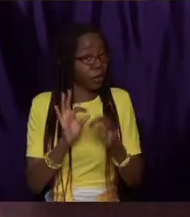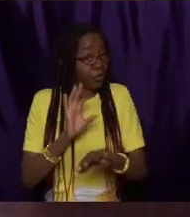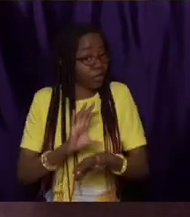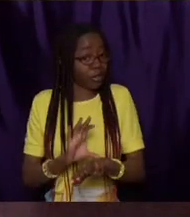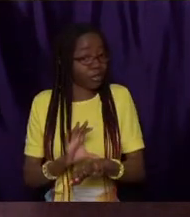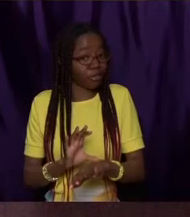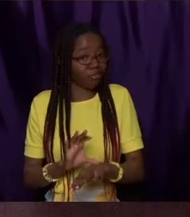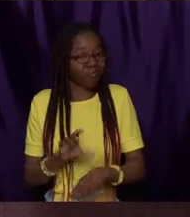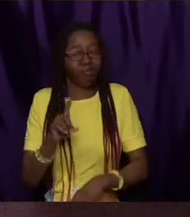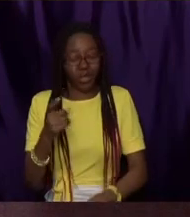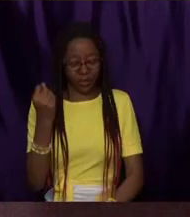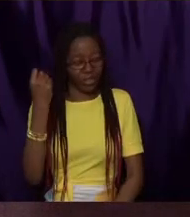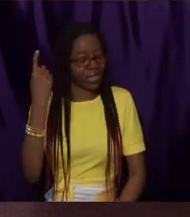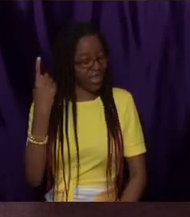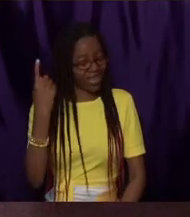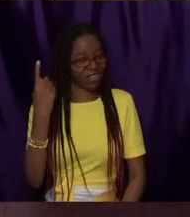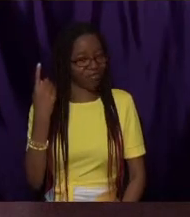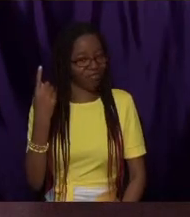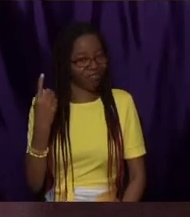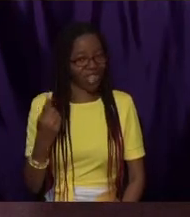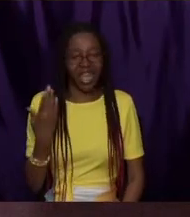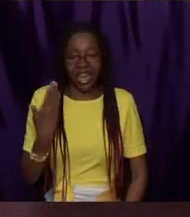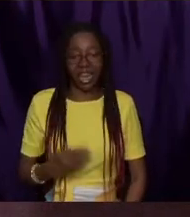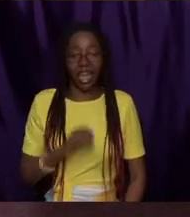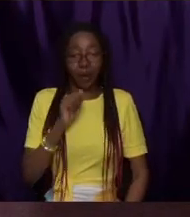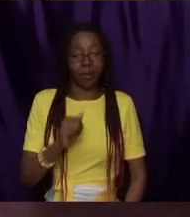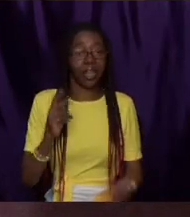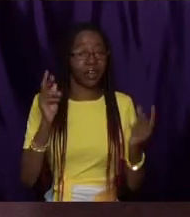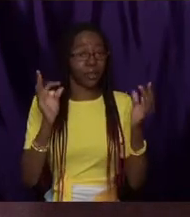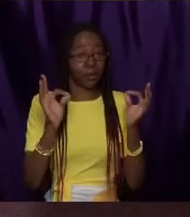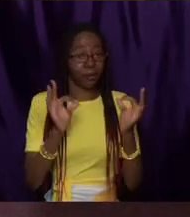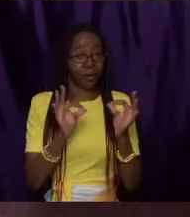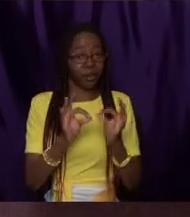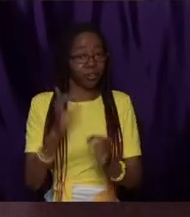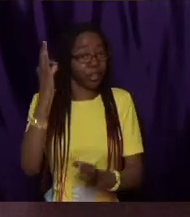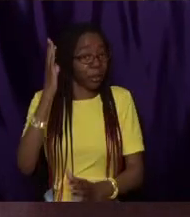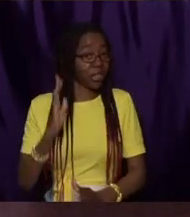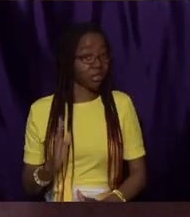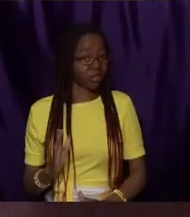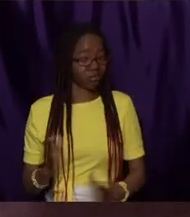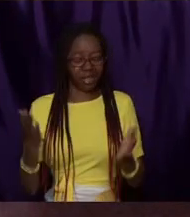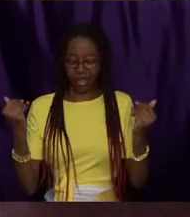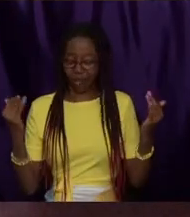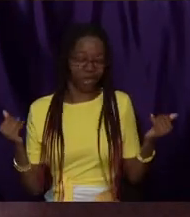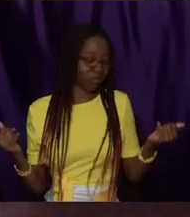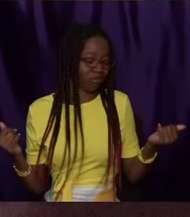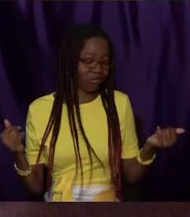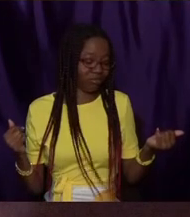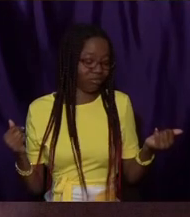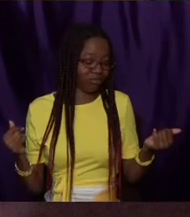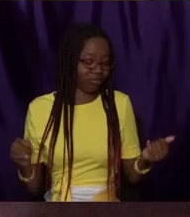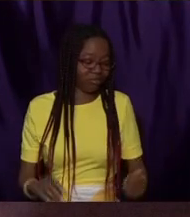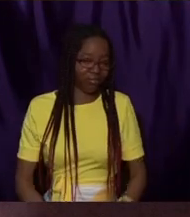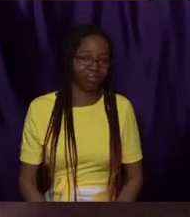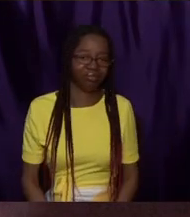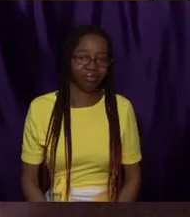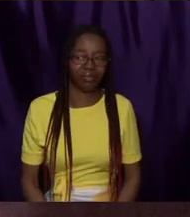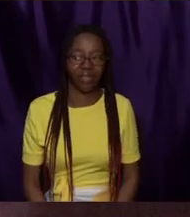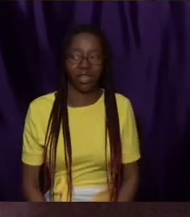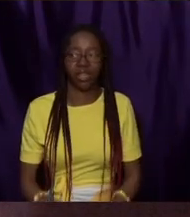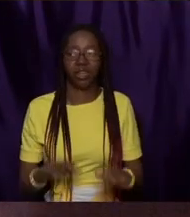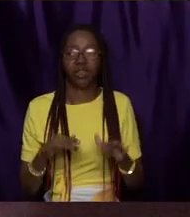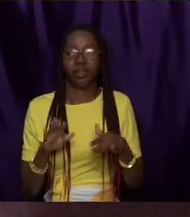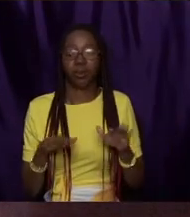have discernment. And I am not a perfect pastor. But come on. We'll walk in